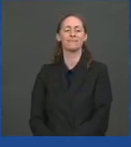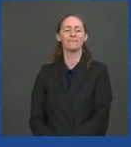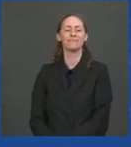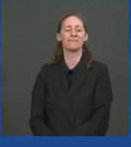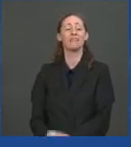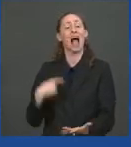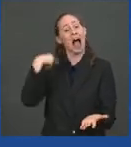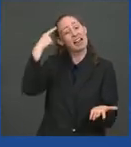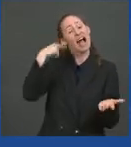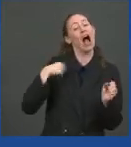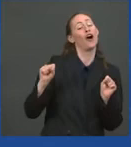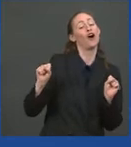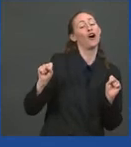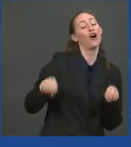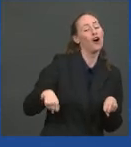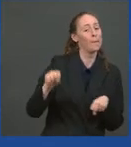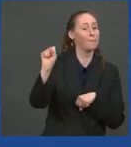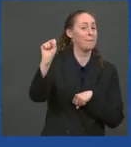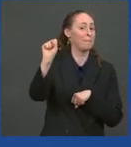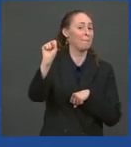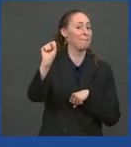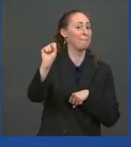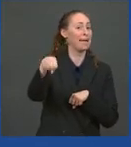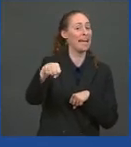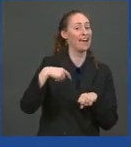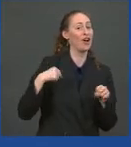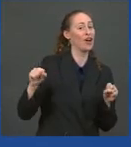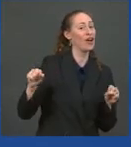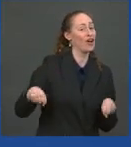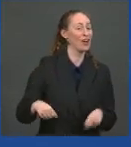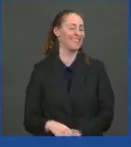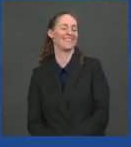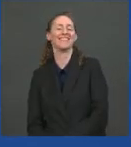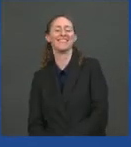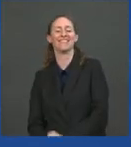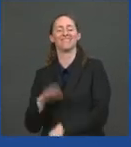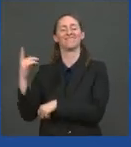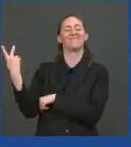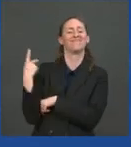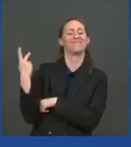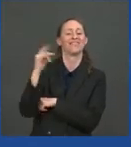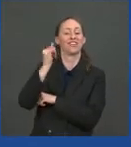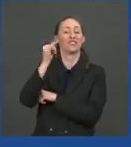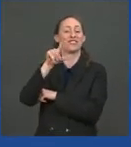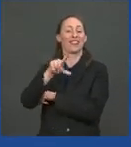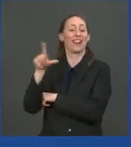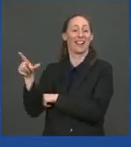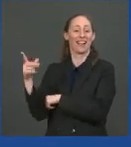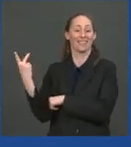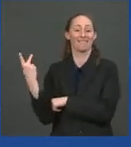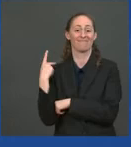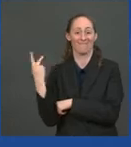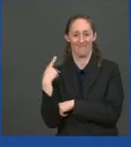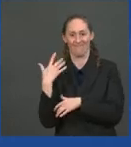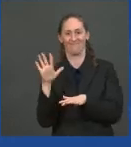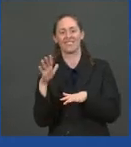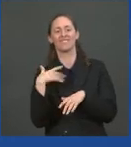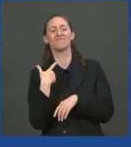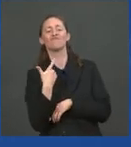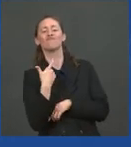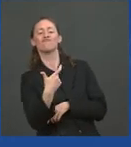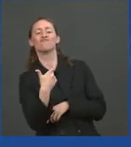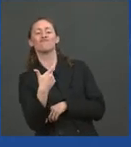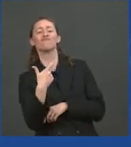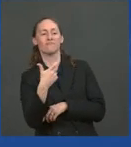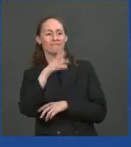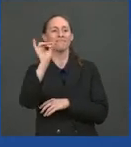Jill and I watched her. Seriously, we watched her bring home the Women's World Cup in place in